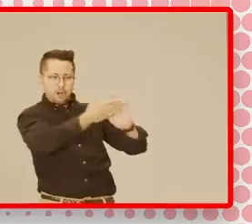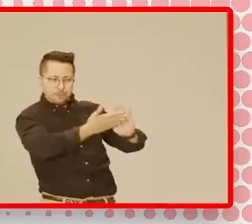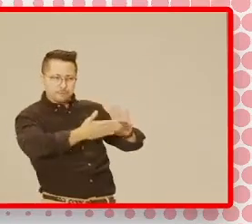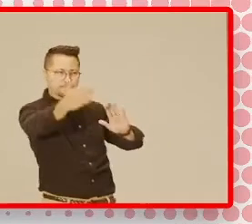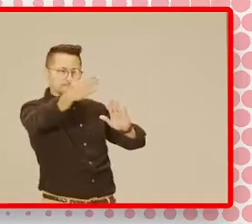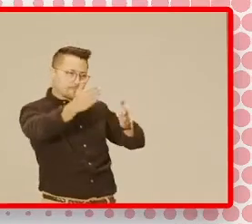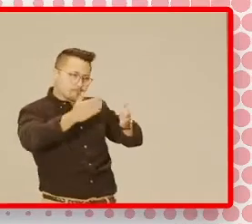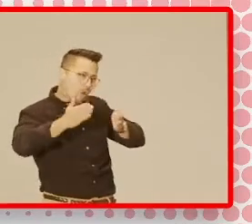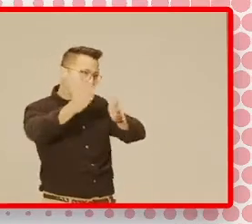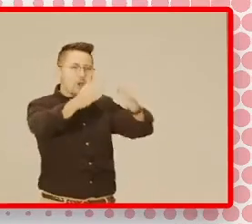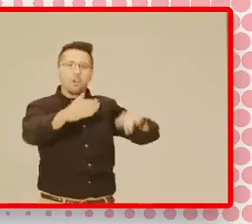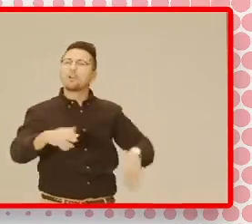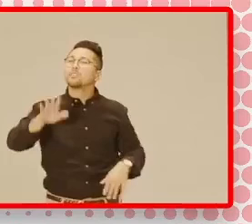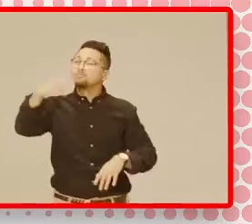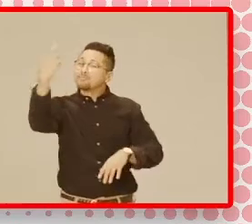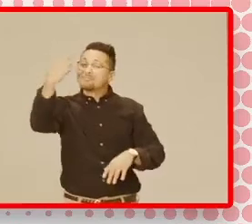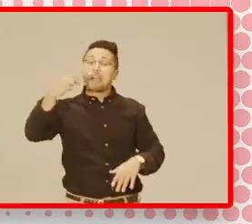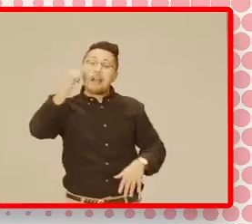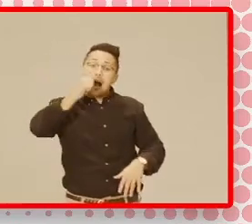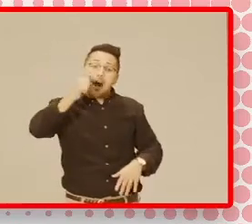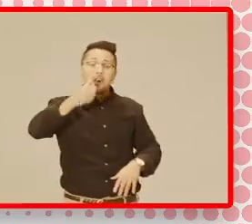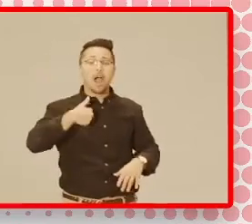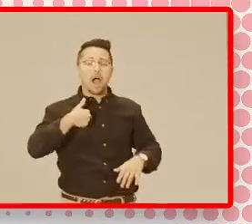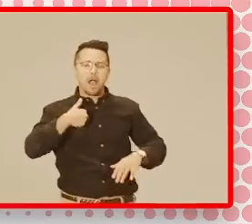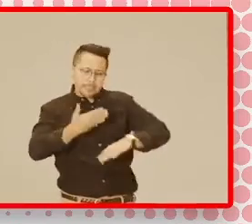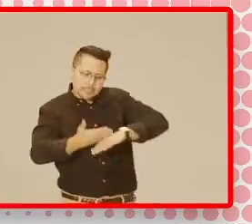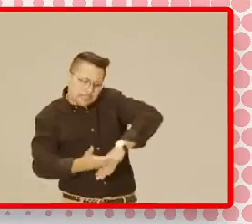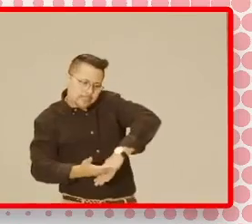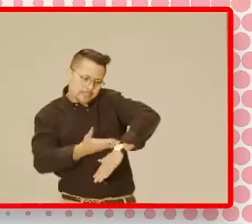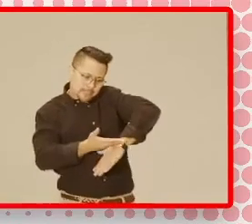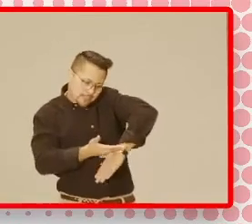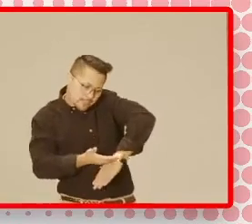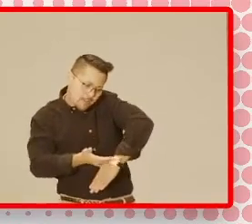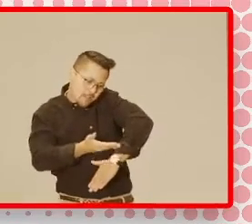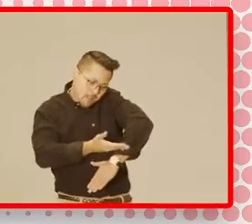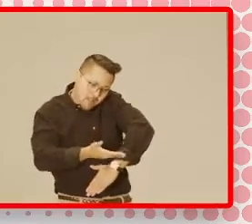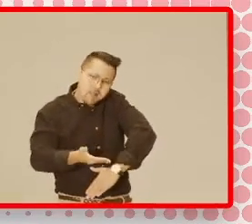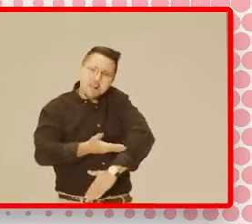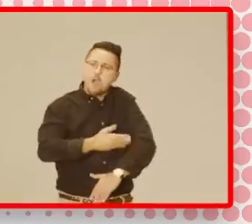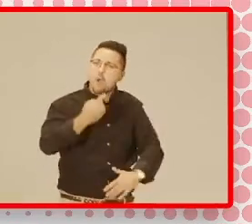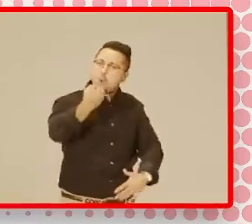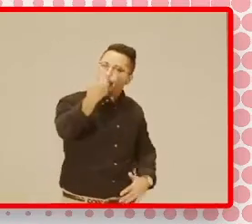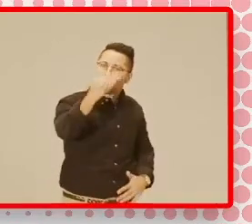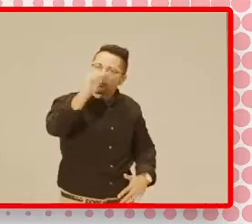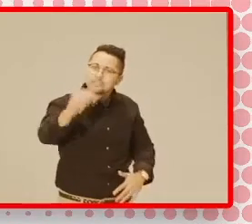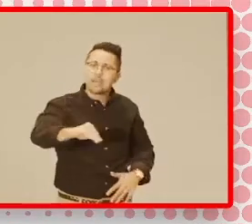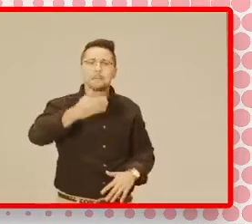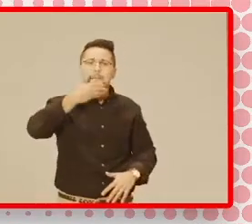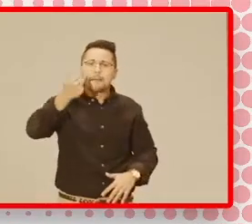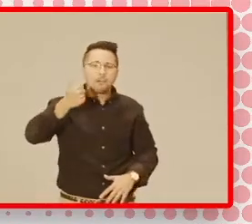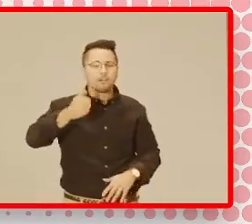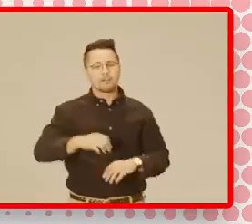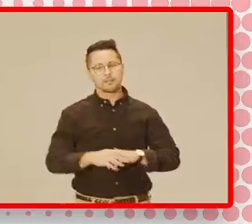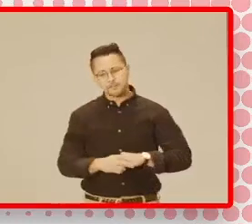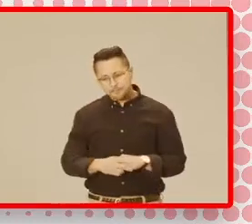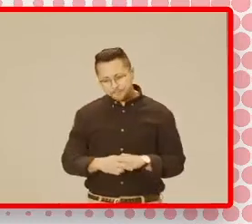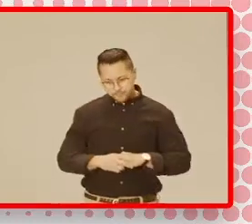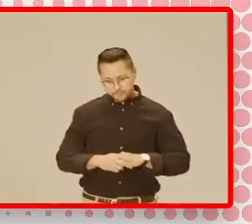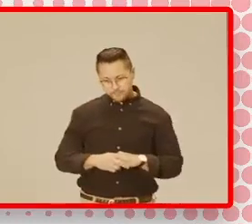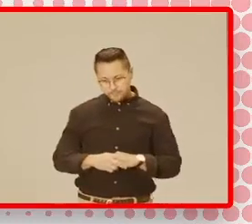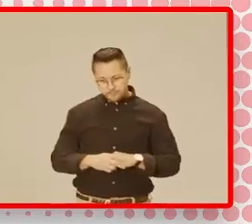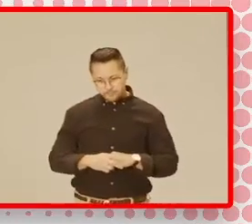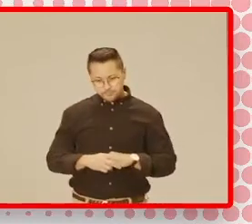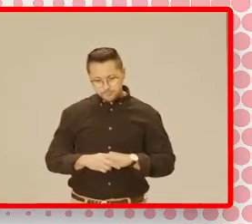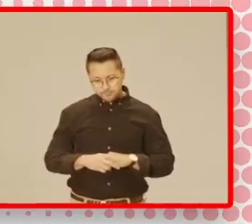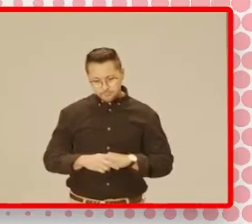day. This is an achievement habit, the kind that makes you smarter, faster,